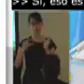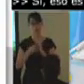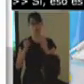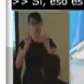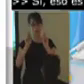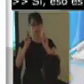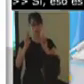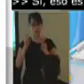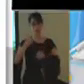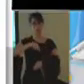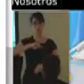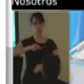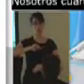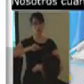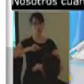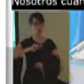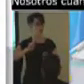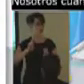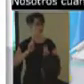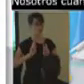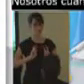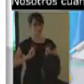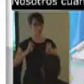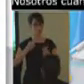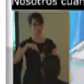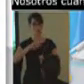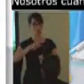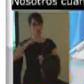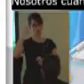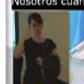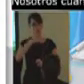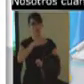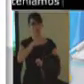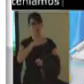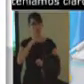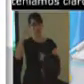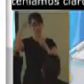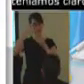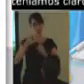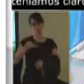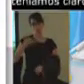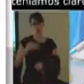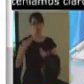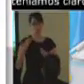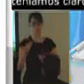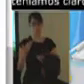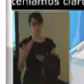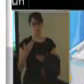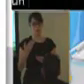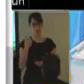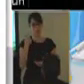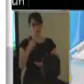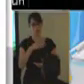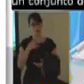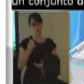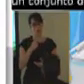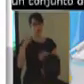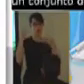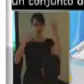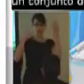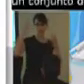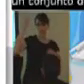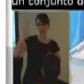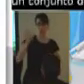covered. In other words, well, right from the start, we were certain that we didn't want a set of activities